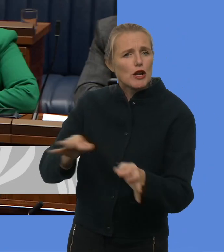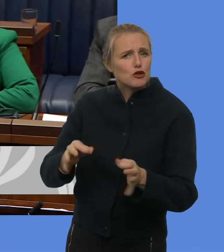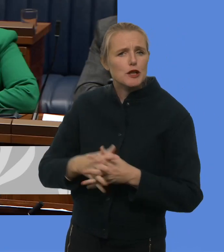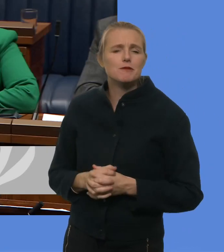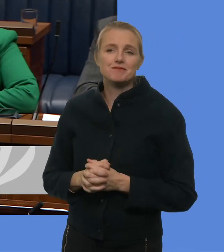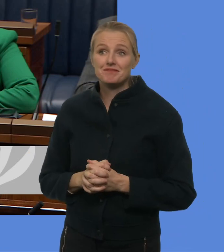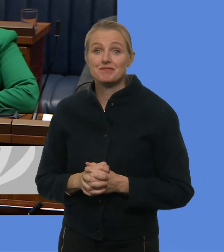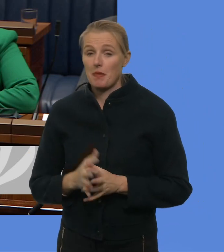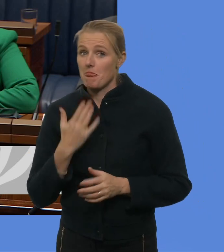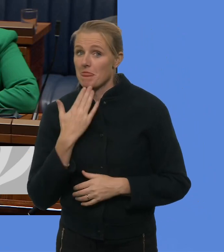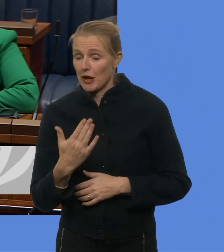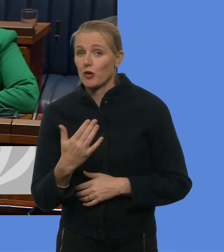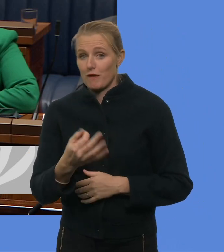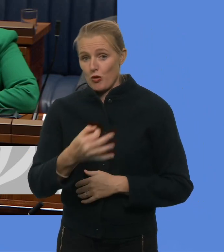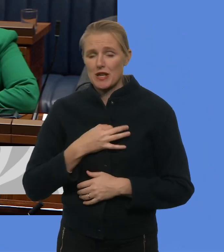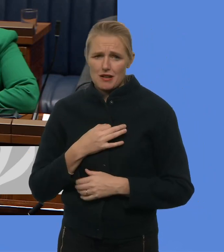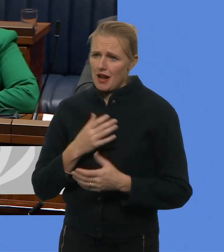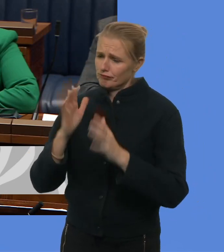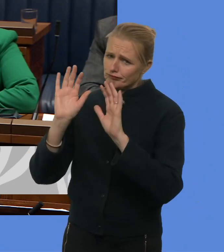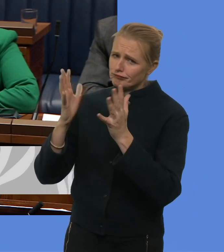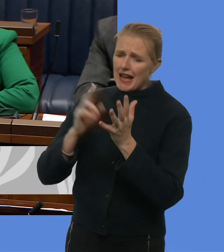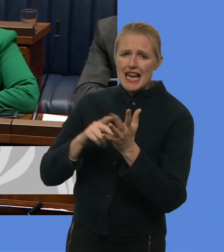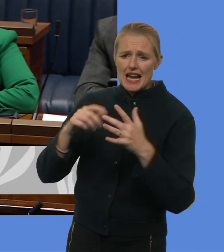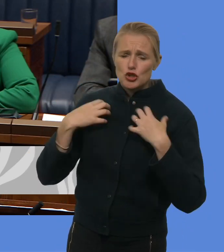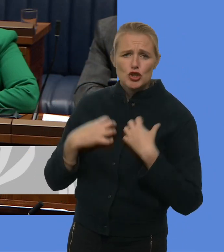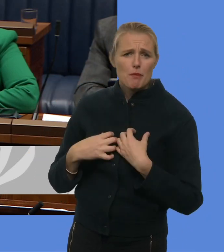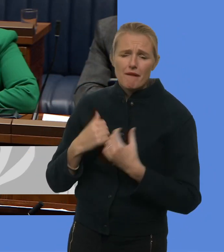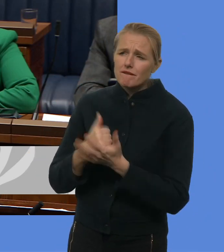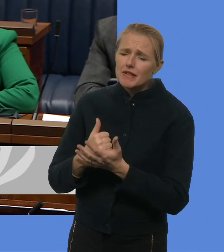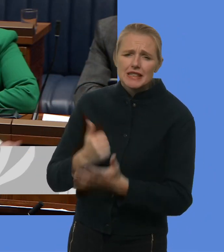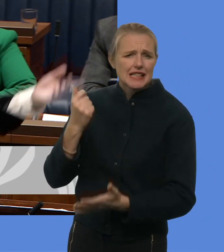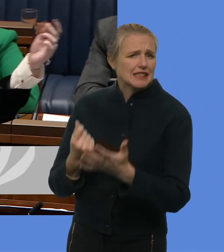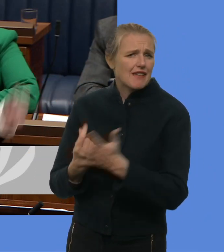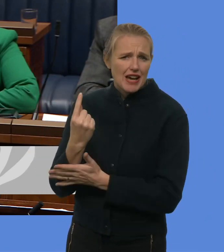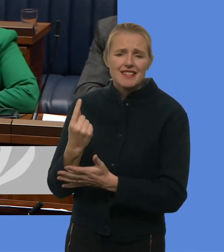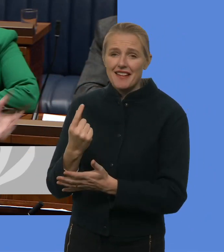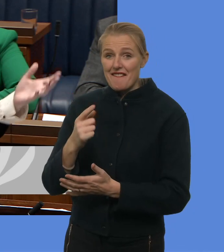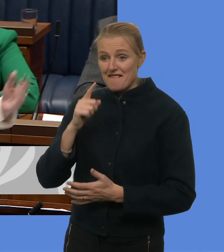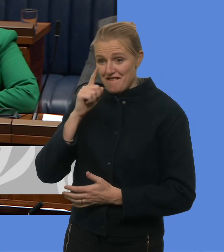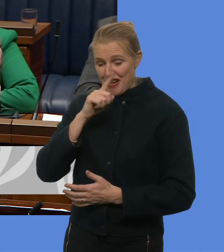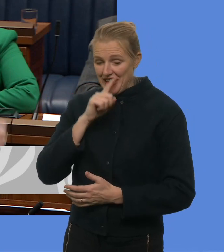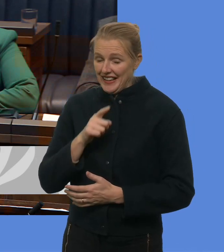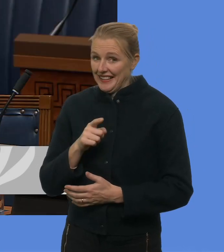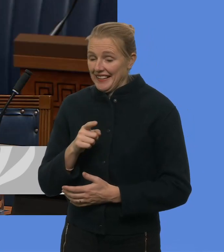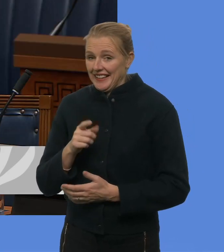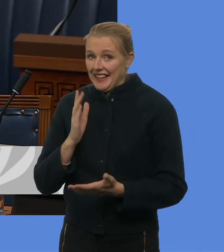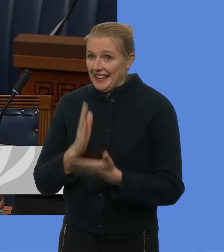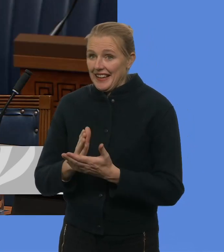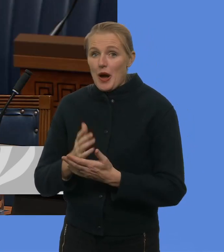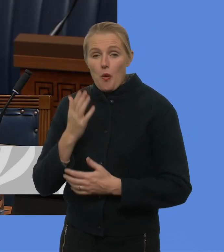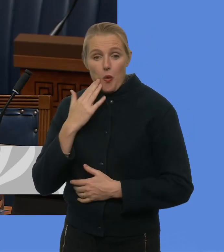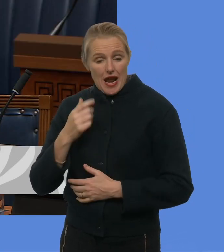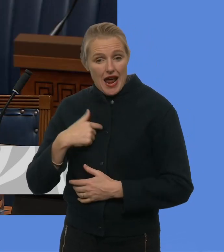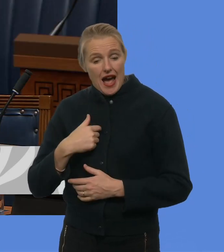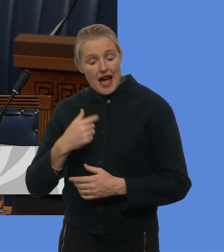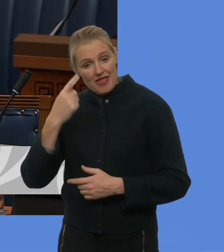Indeed, I commend the NI Chamber for what was a very successful event. In fact, when I was saying the computer says no, that's what jumped out of my mind